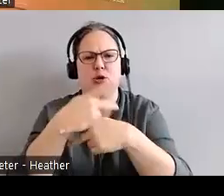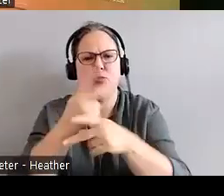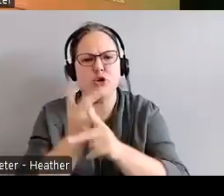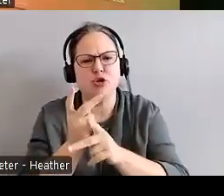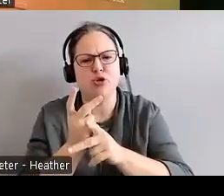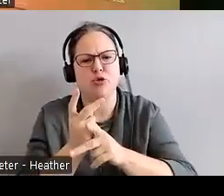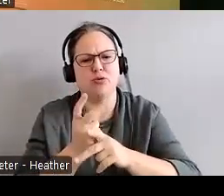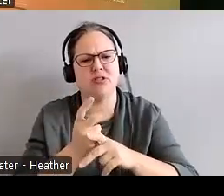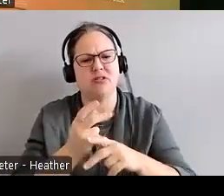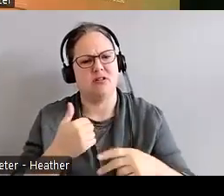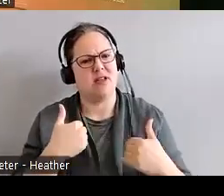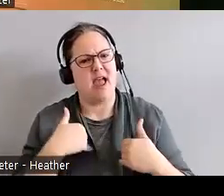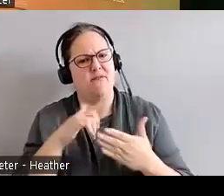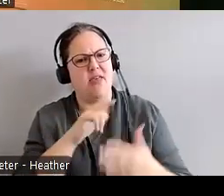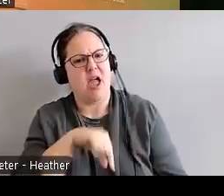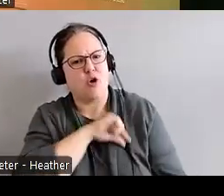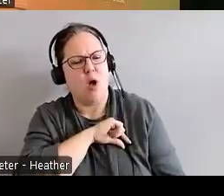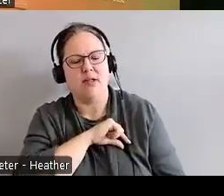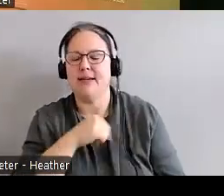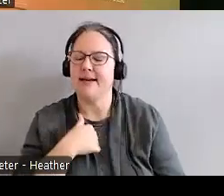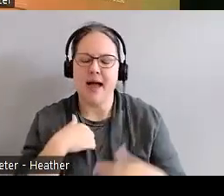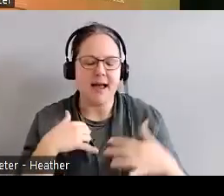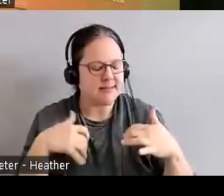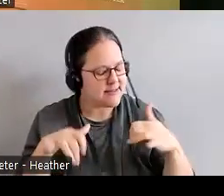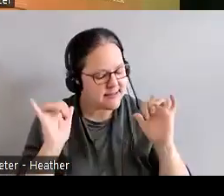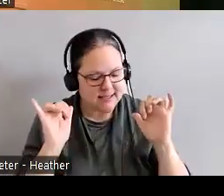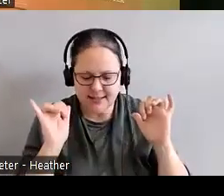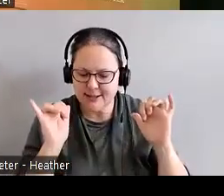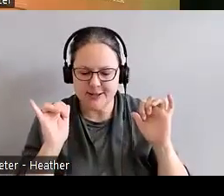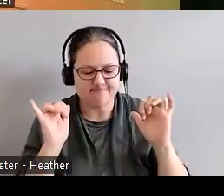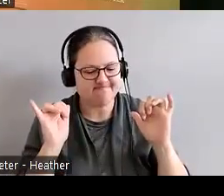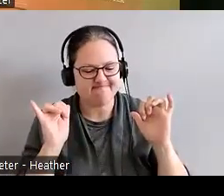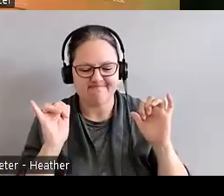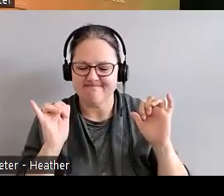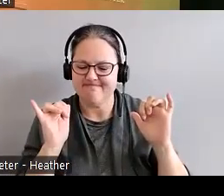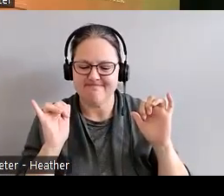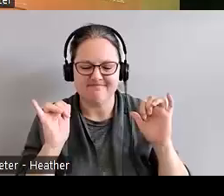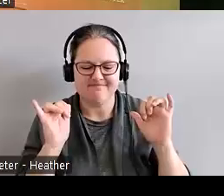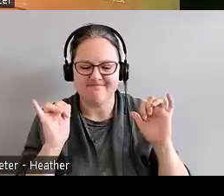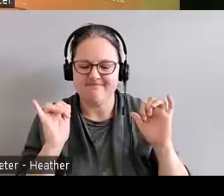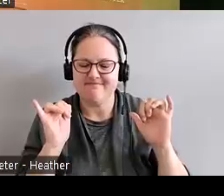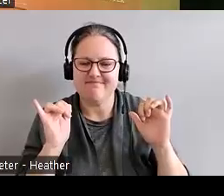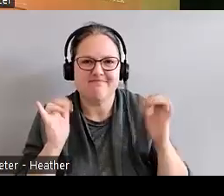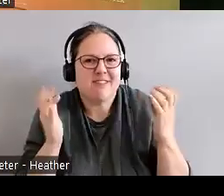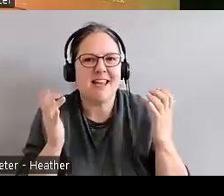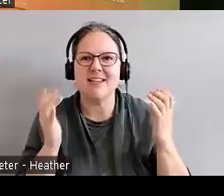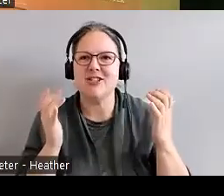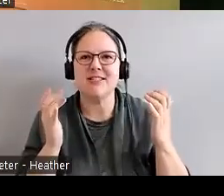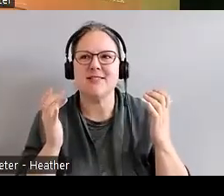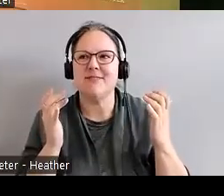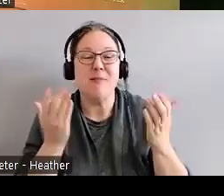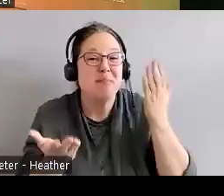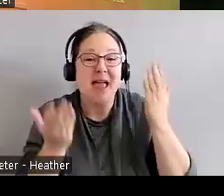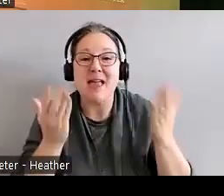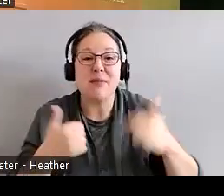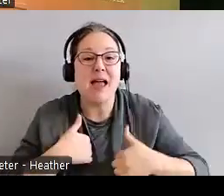And I still kick myself for sort of thinking maybe, I just was not a good